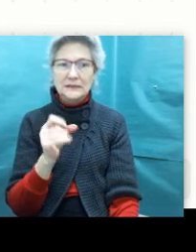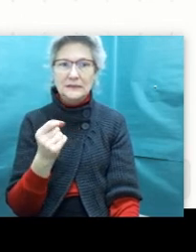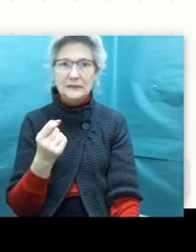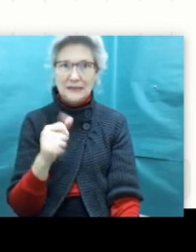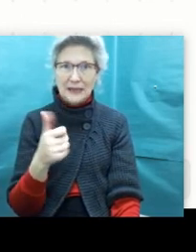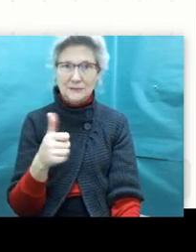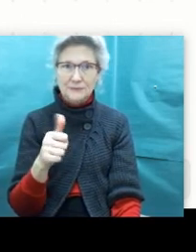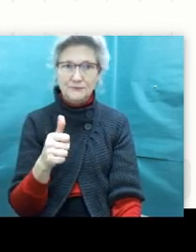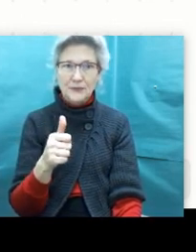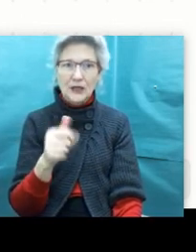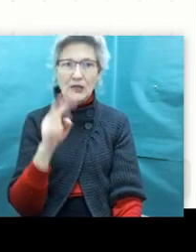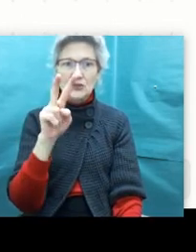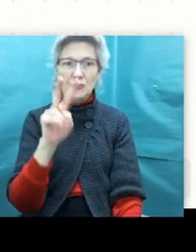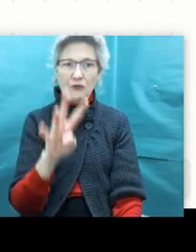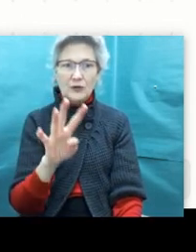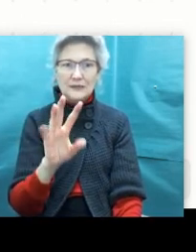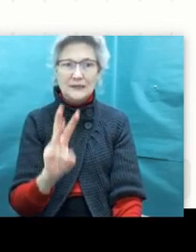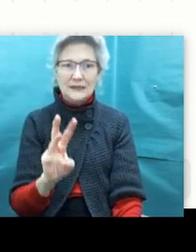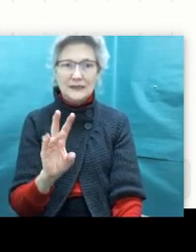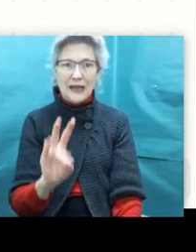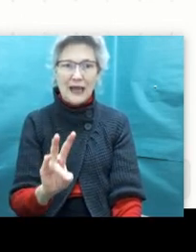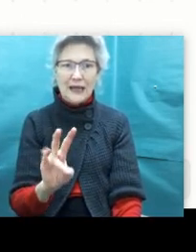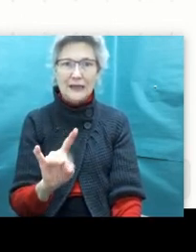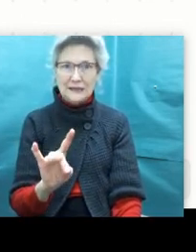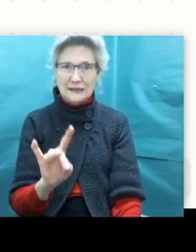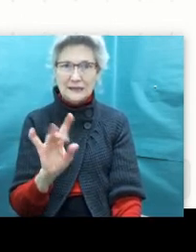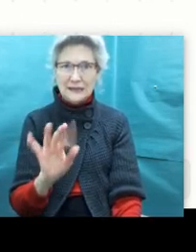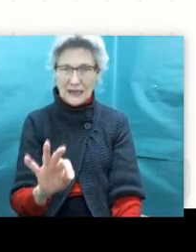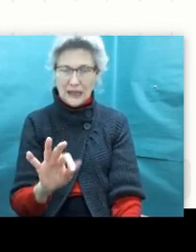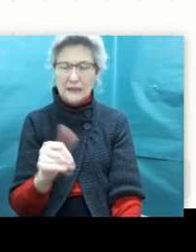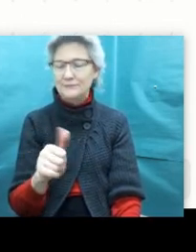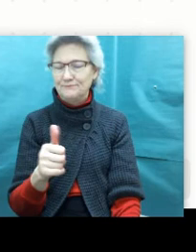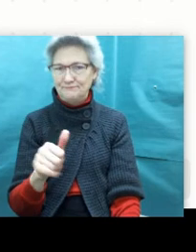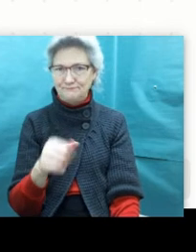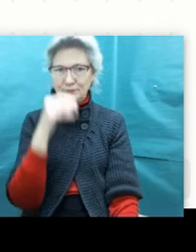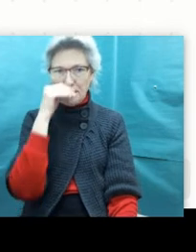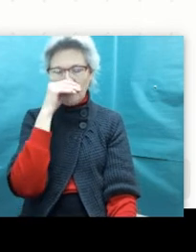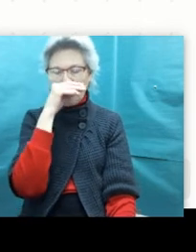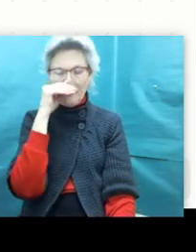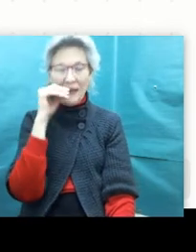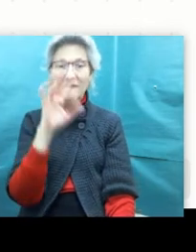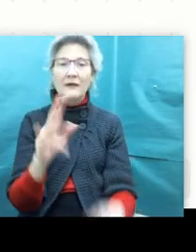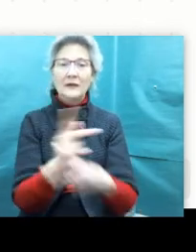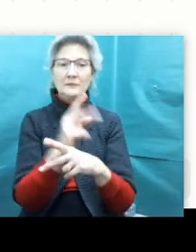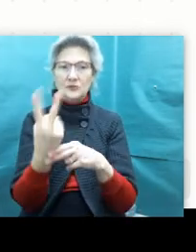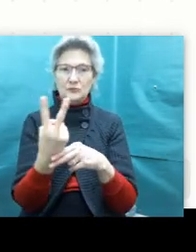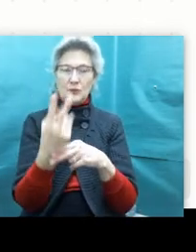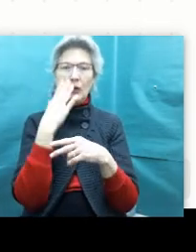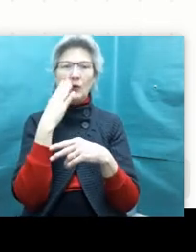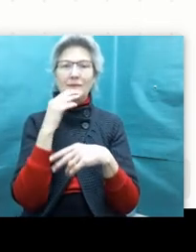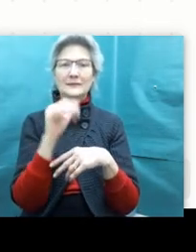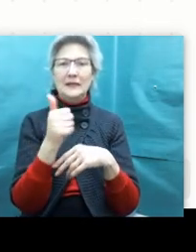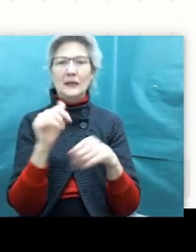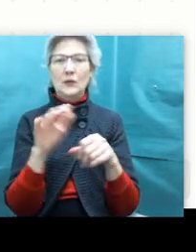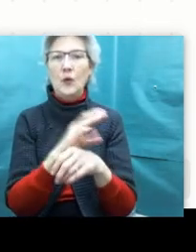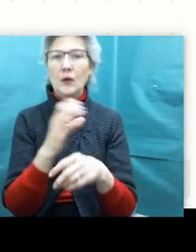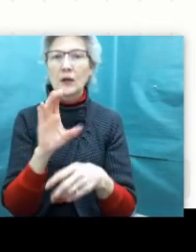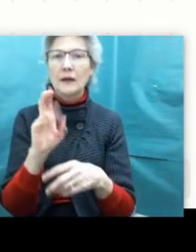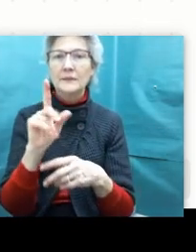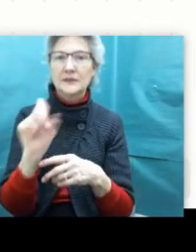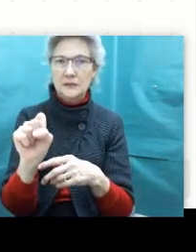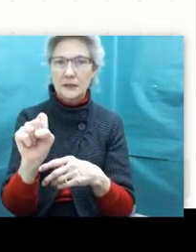10. I counted wrong. Let's do that again. 2, 4, 6, 8, 10. So 5 times 2. So I know that I have 10 whole cups of oats